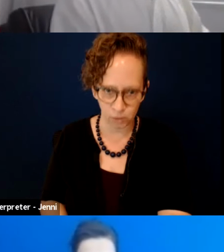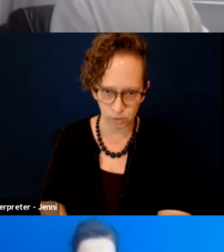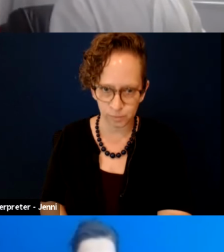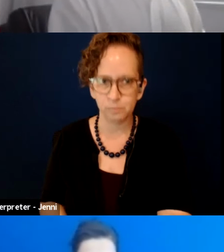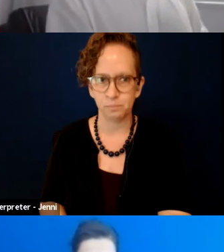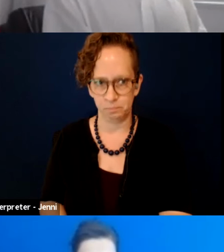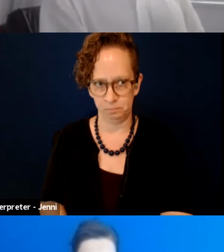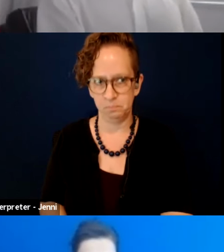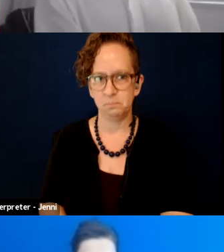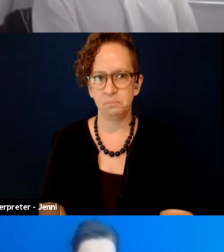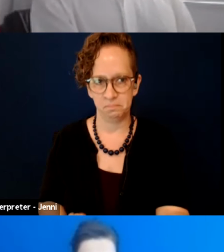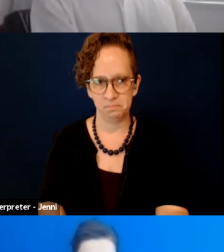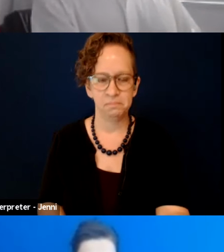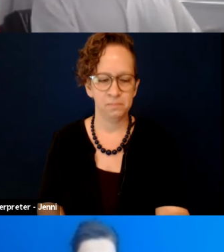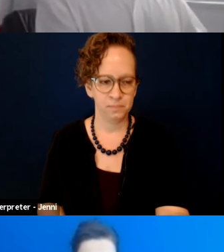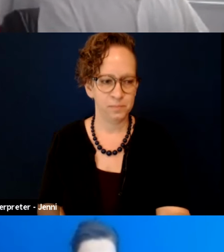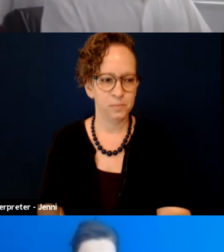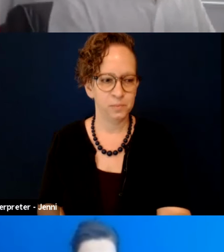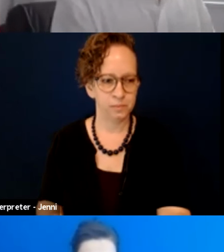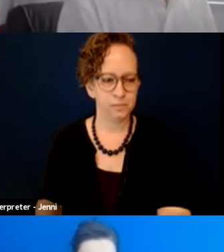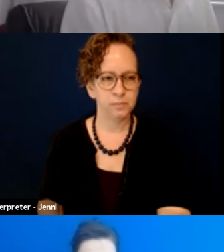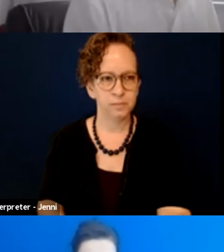corporate level.